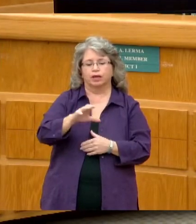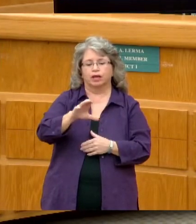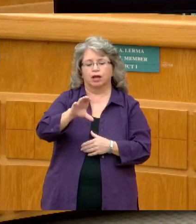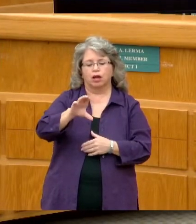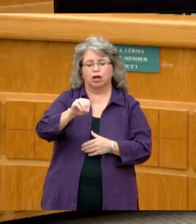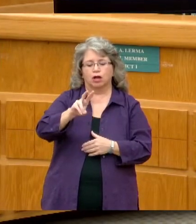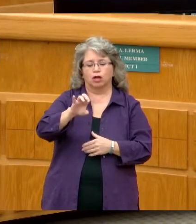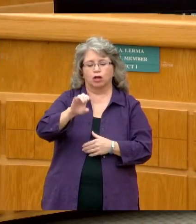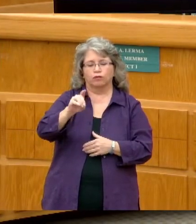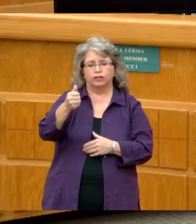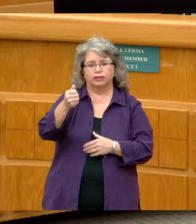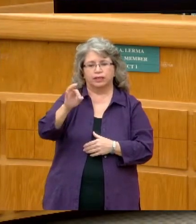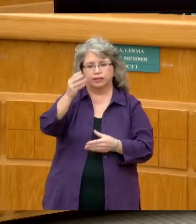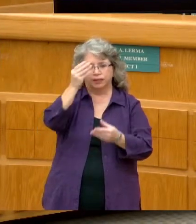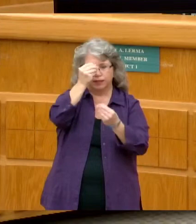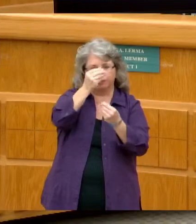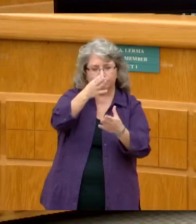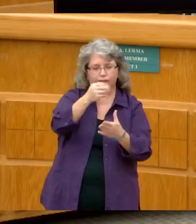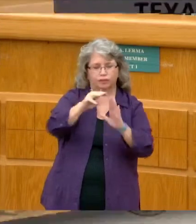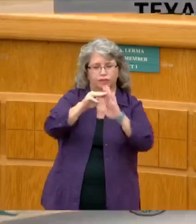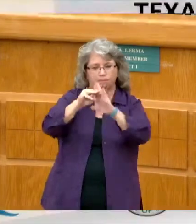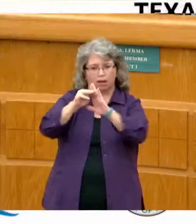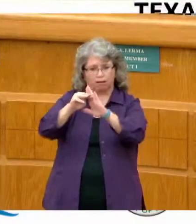COVID-19 Informatics and Modeling team.